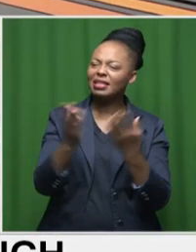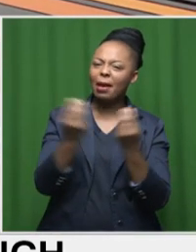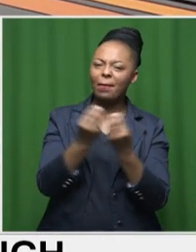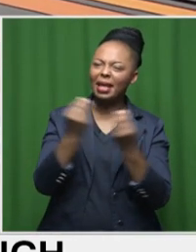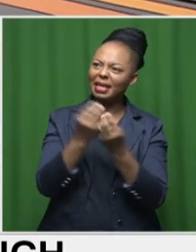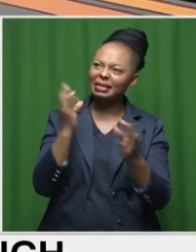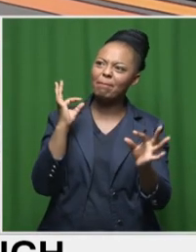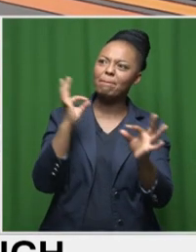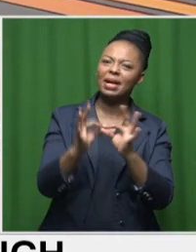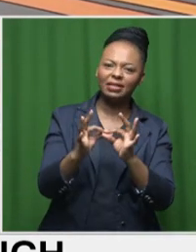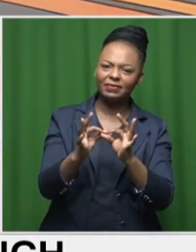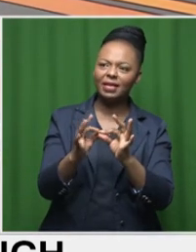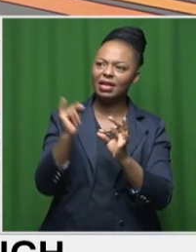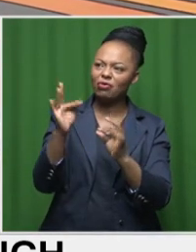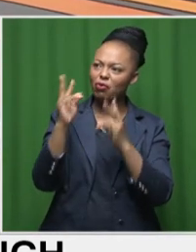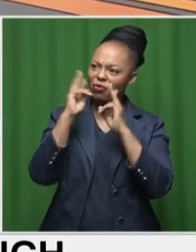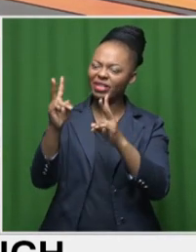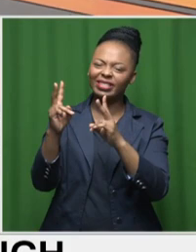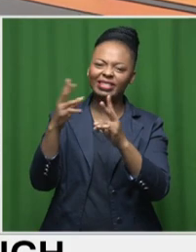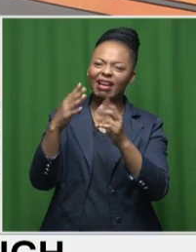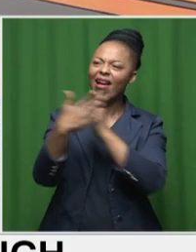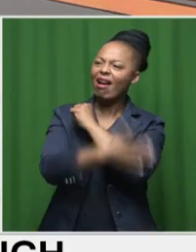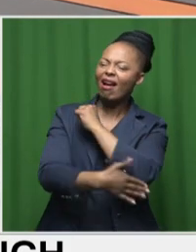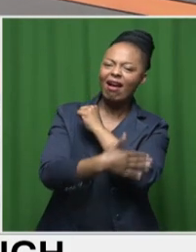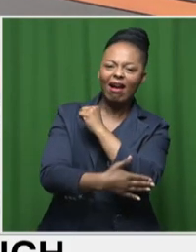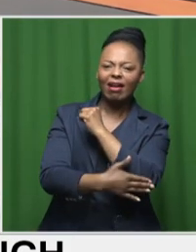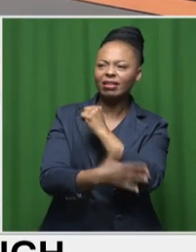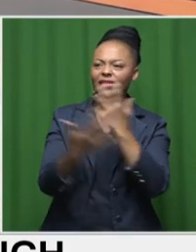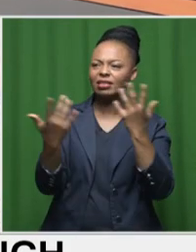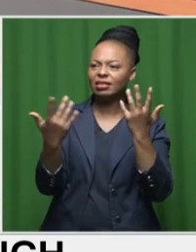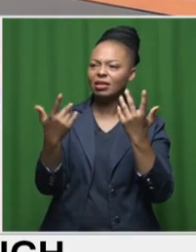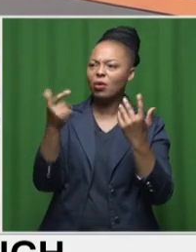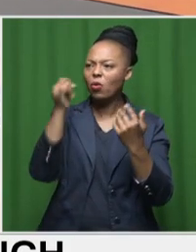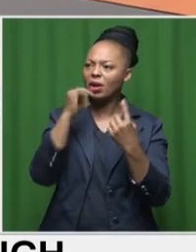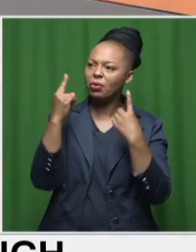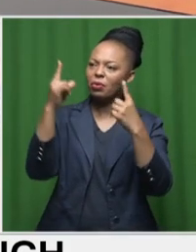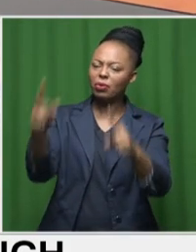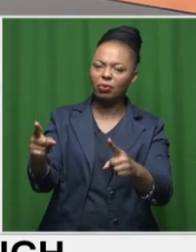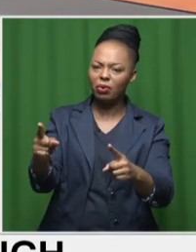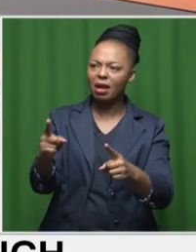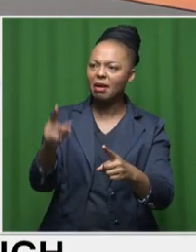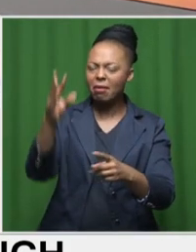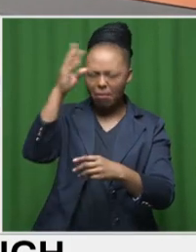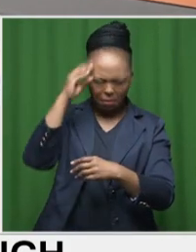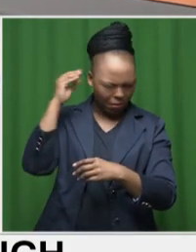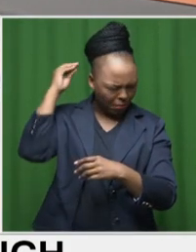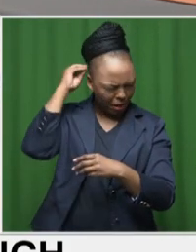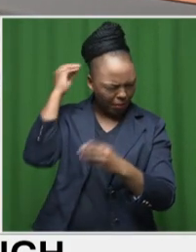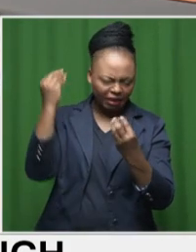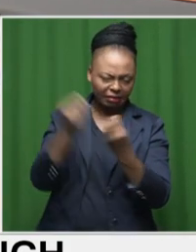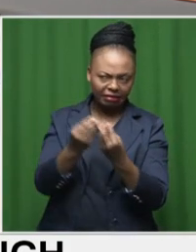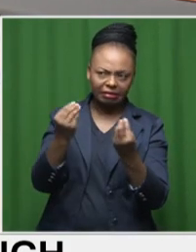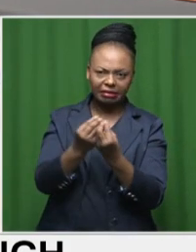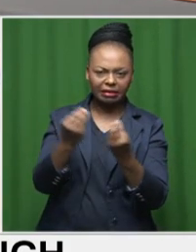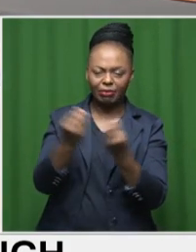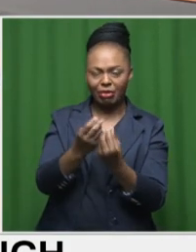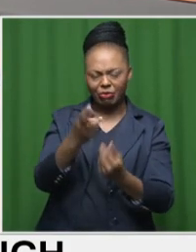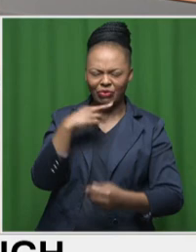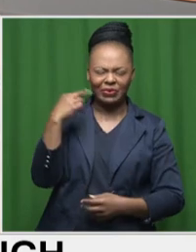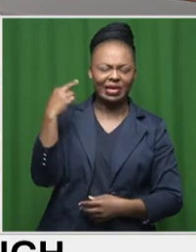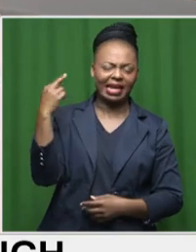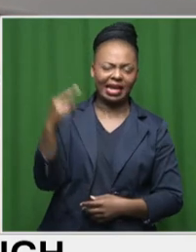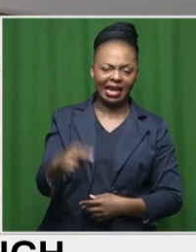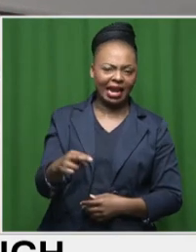you, Karolina, in terms of a country that you went to where something really, really just, you